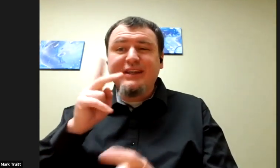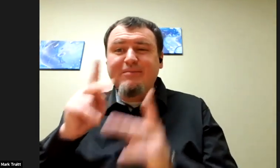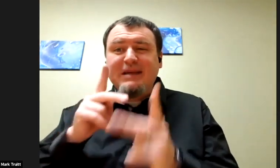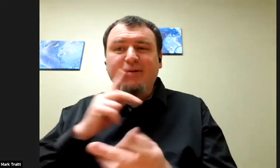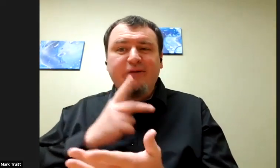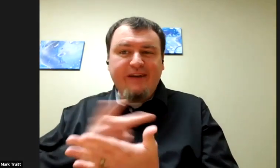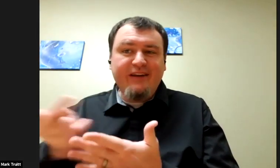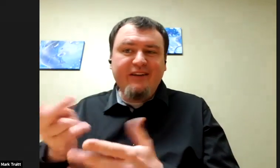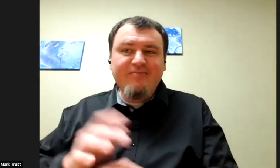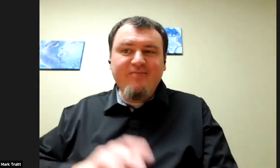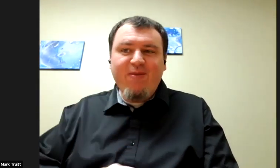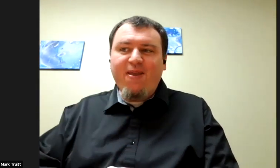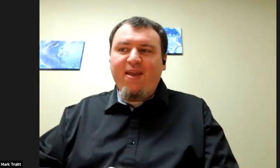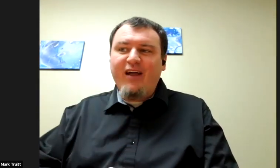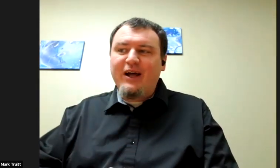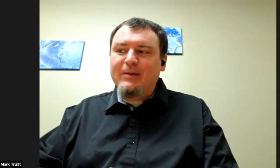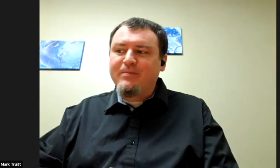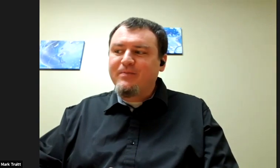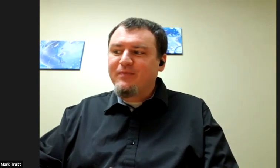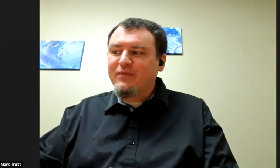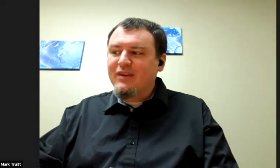also see people fail.